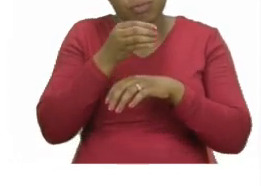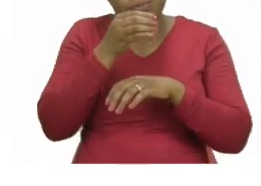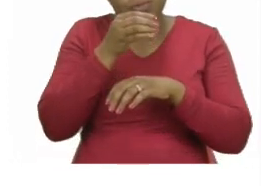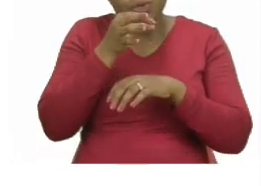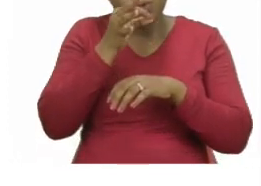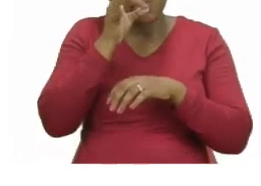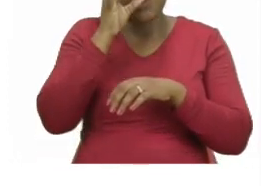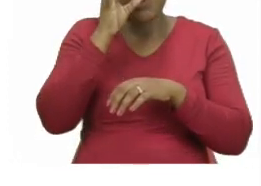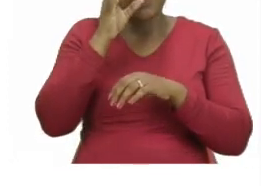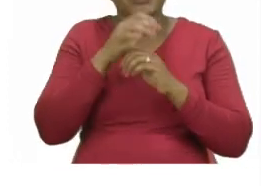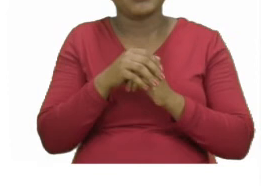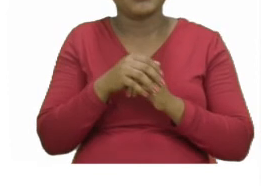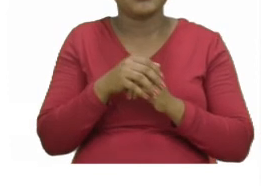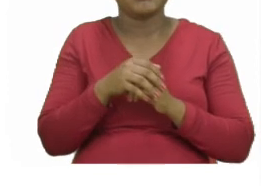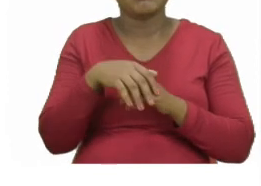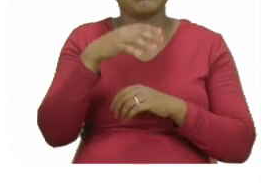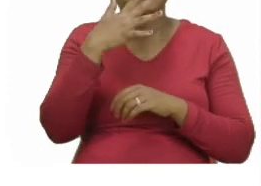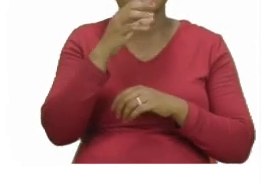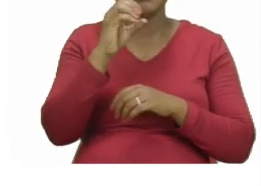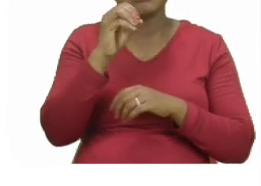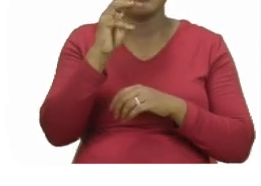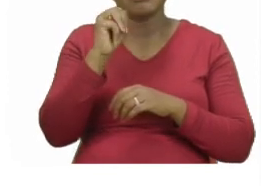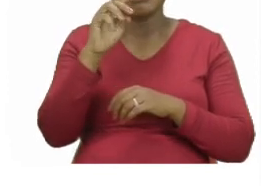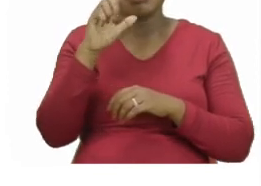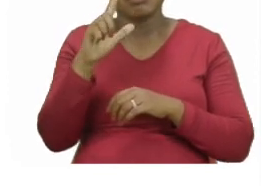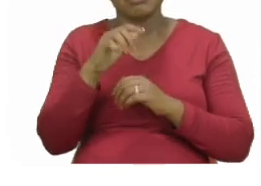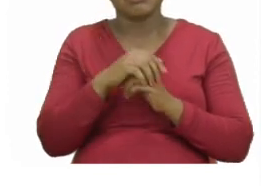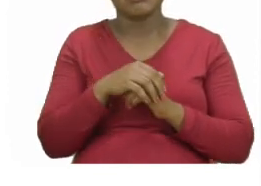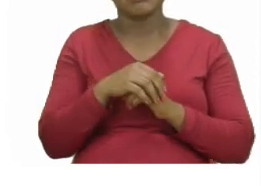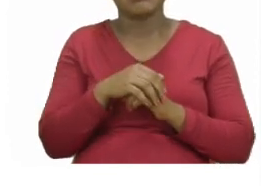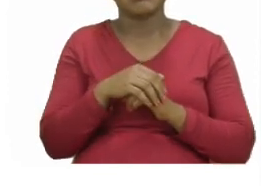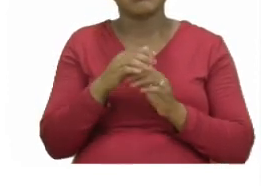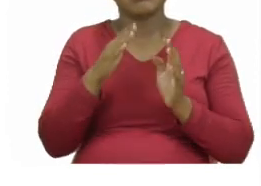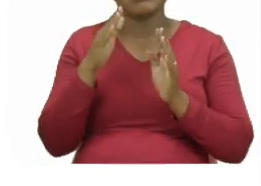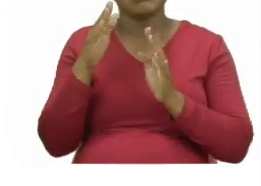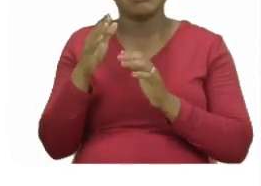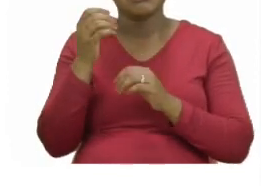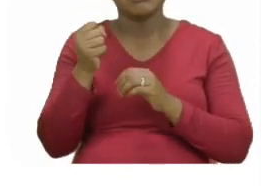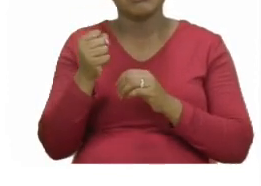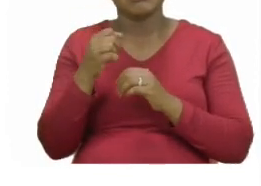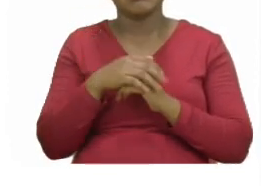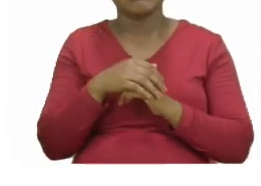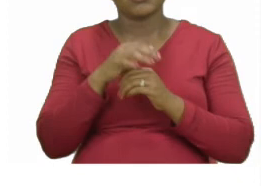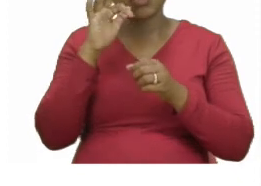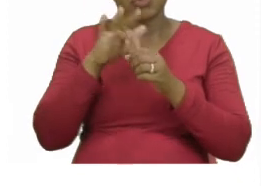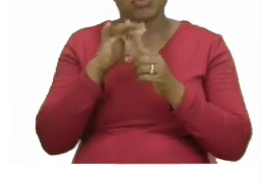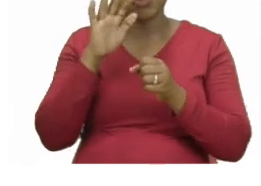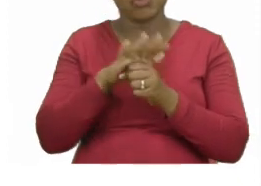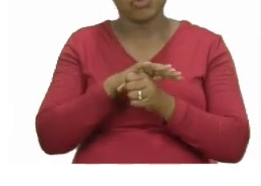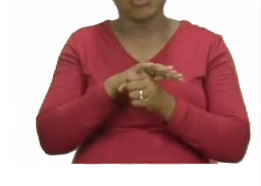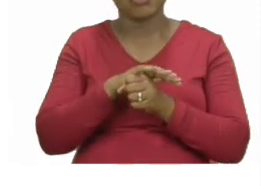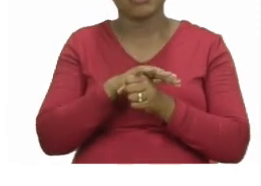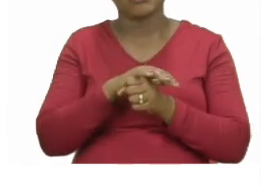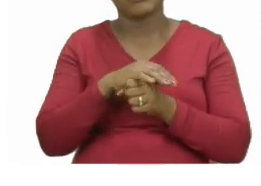a juice box, 250 milliliters. By now, boys and girls, you should know